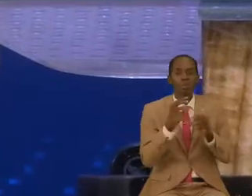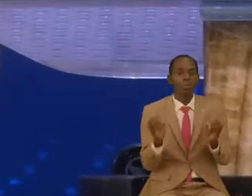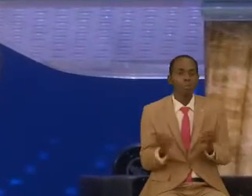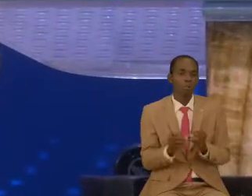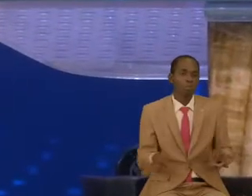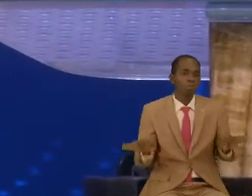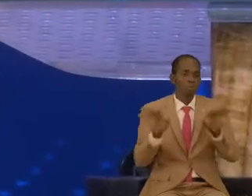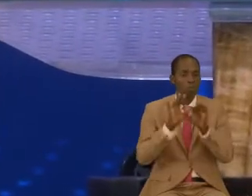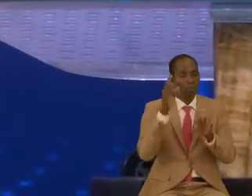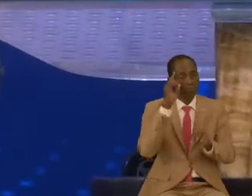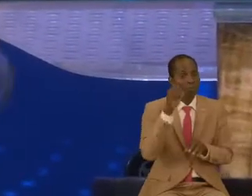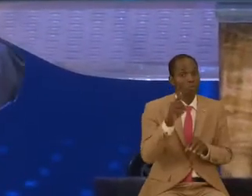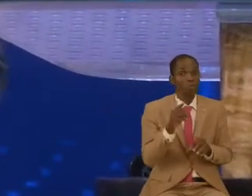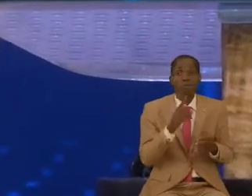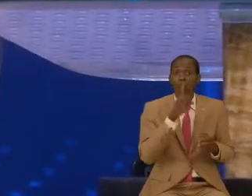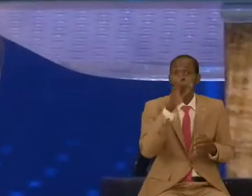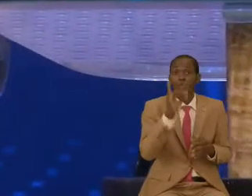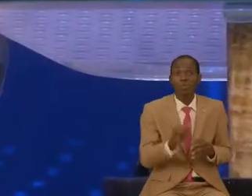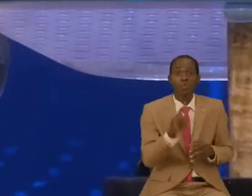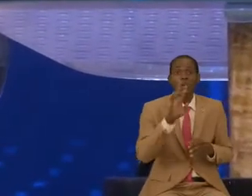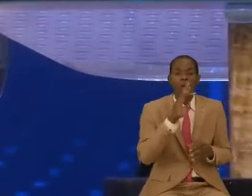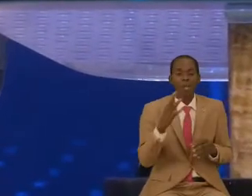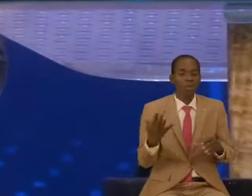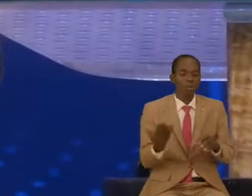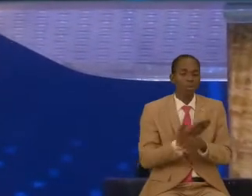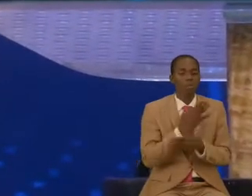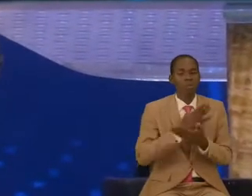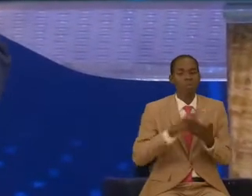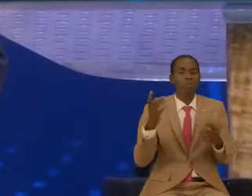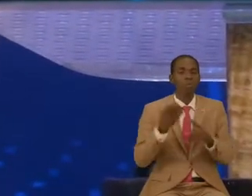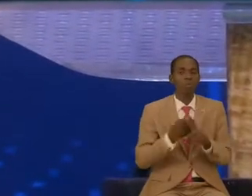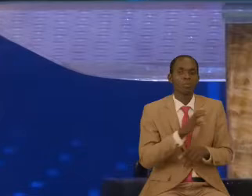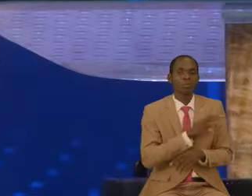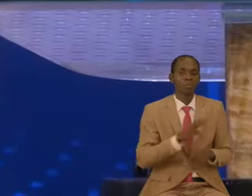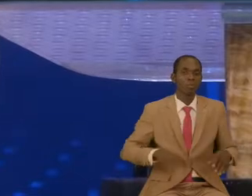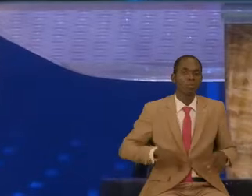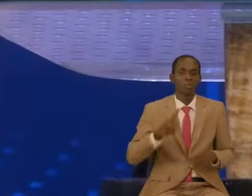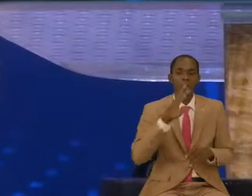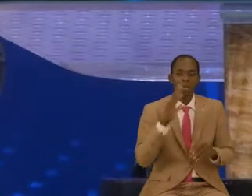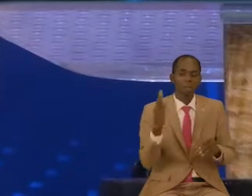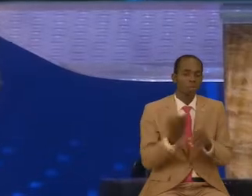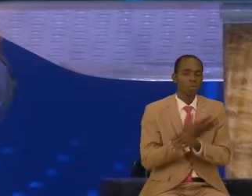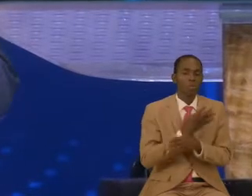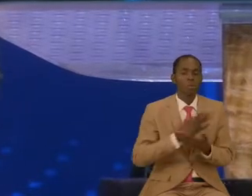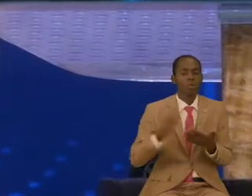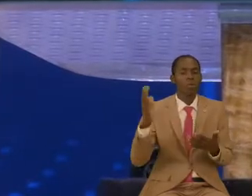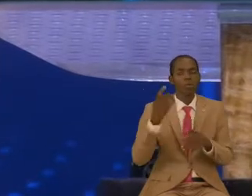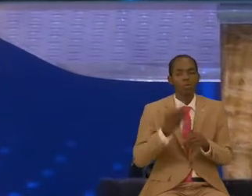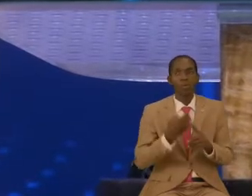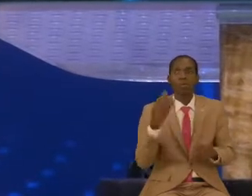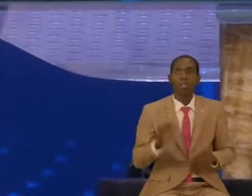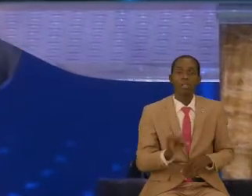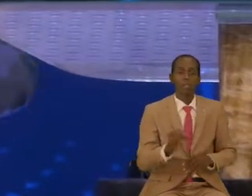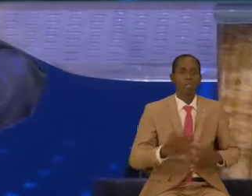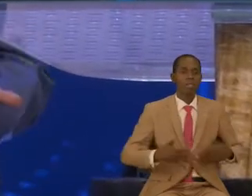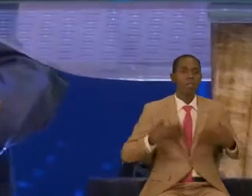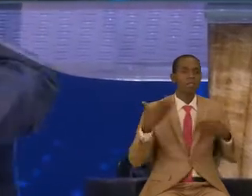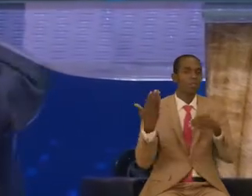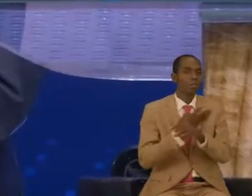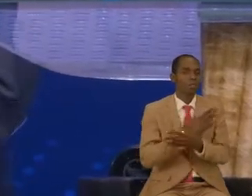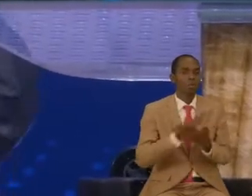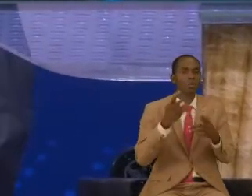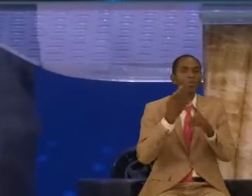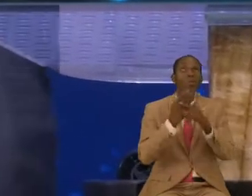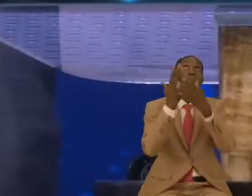In short, you are cut away from Christ. You are cut away from eternal life. You are cut away from heaven. You are